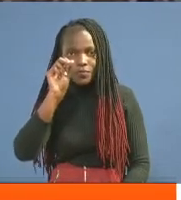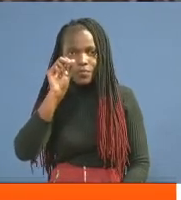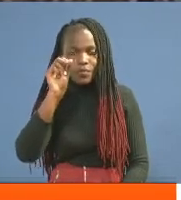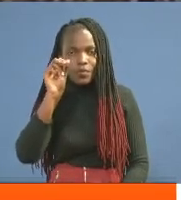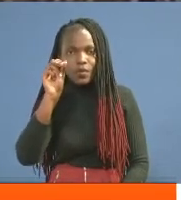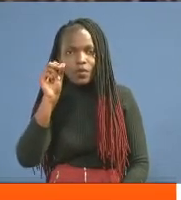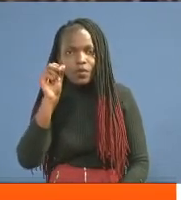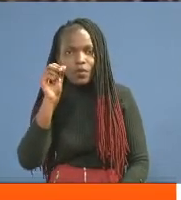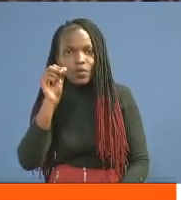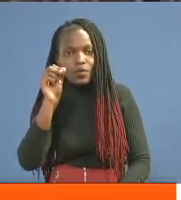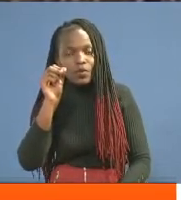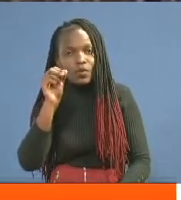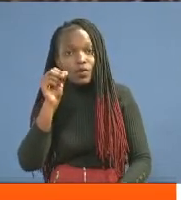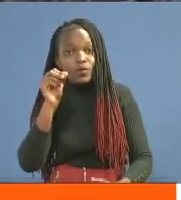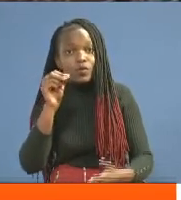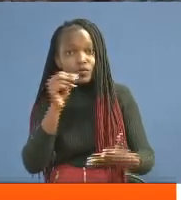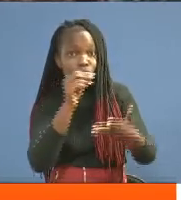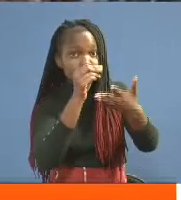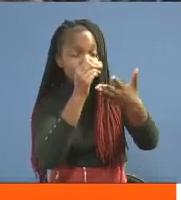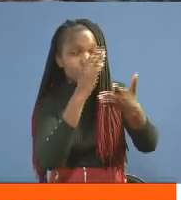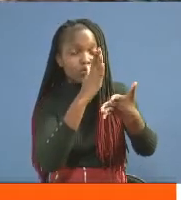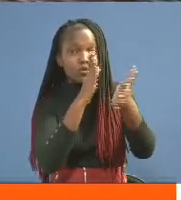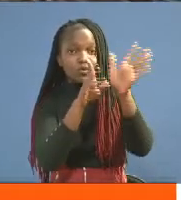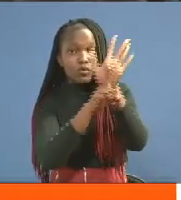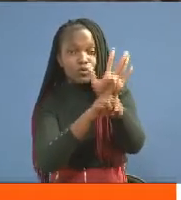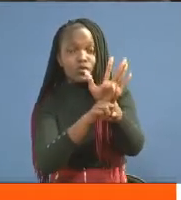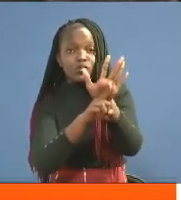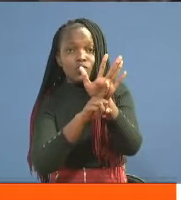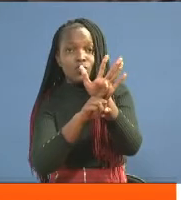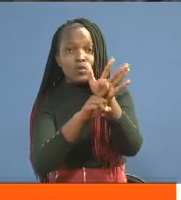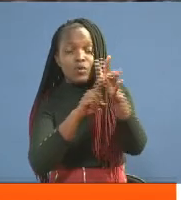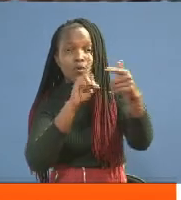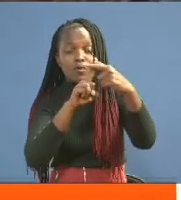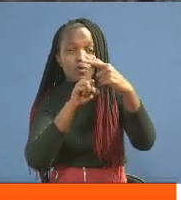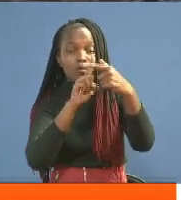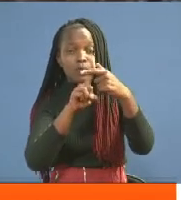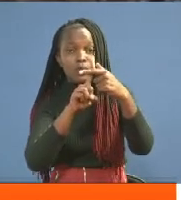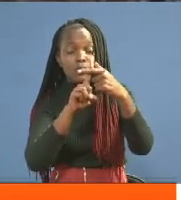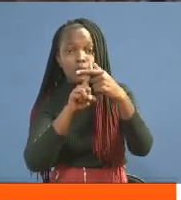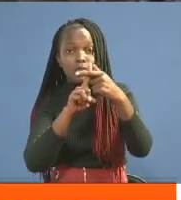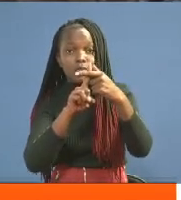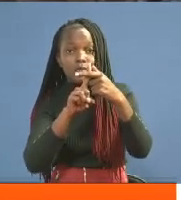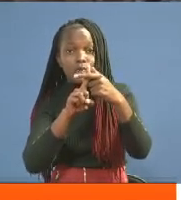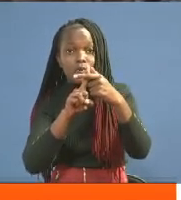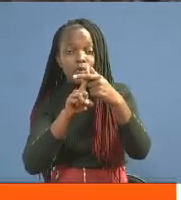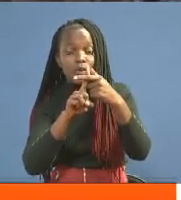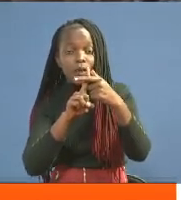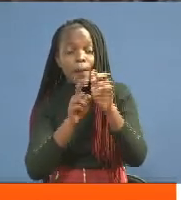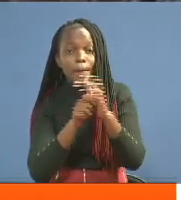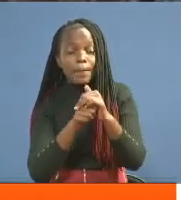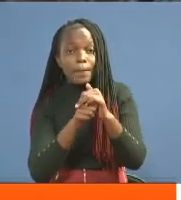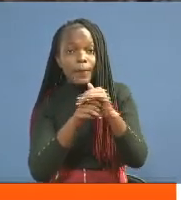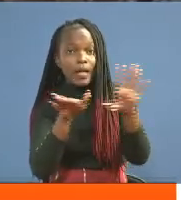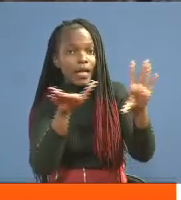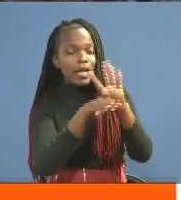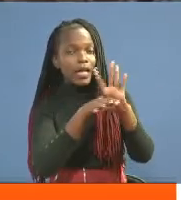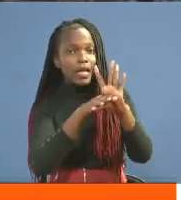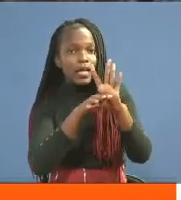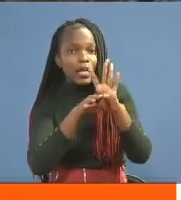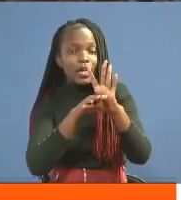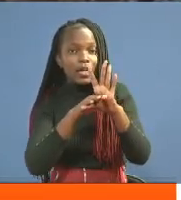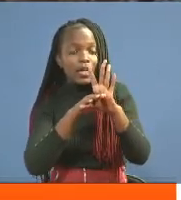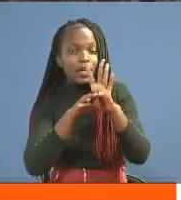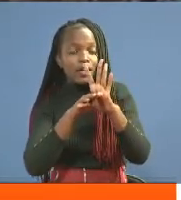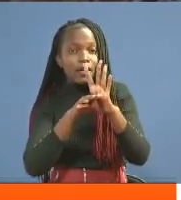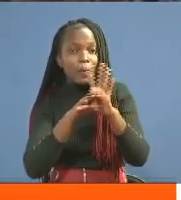She was confirmed positive by the National Influenza Center Laboratory at the National Public